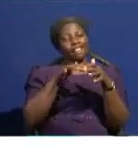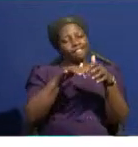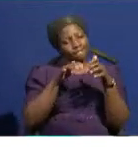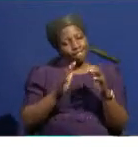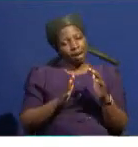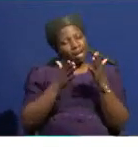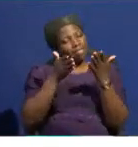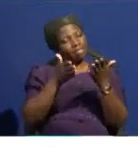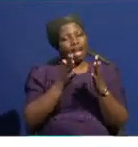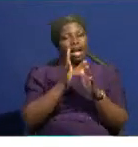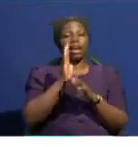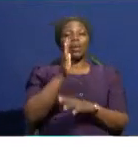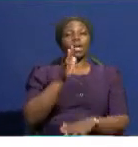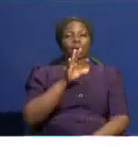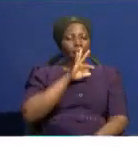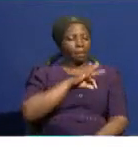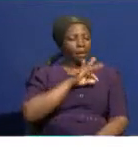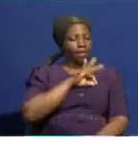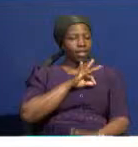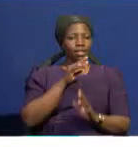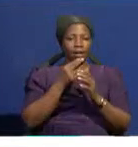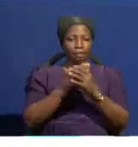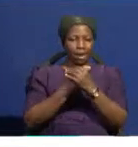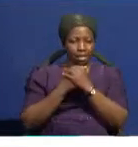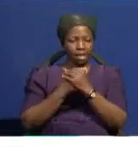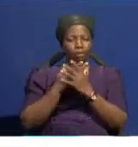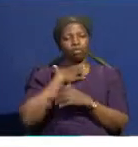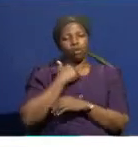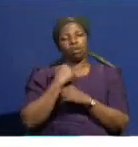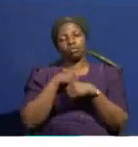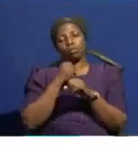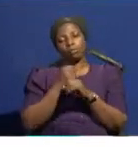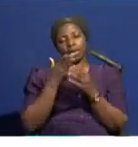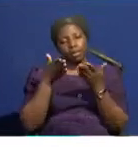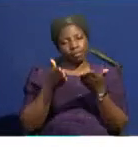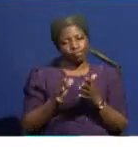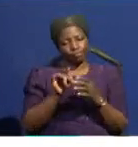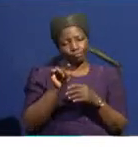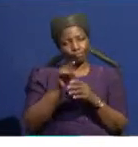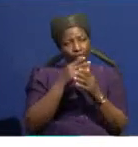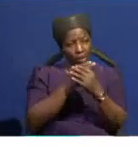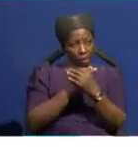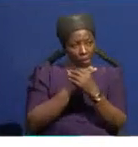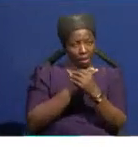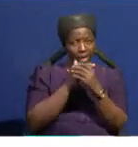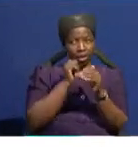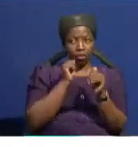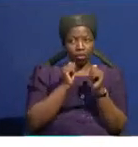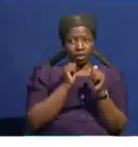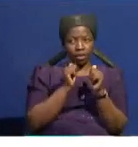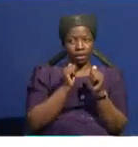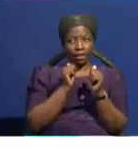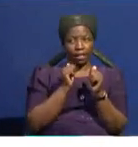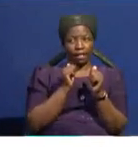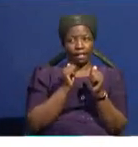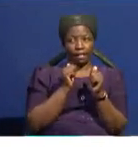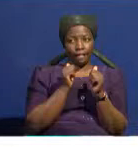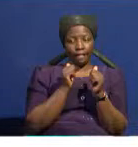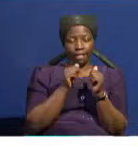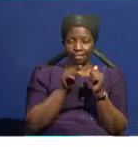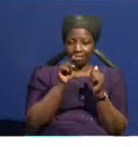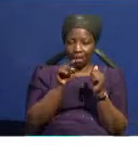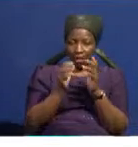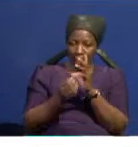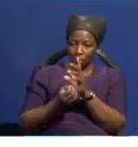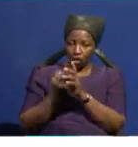going to benefit. The partnership that we want to make here is a partnership that this product